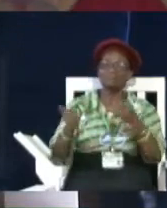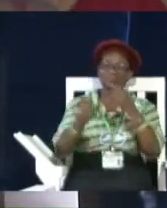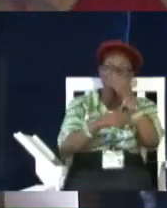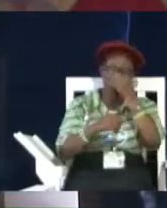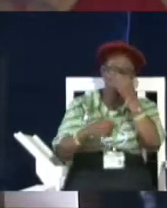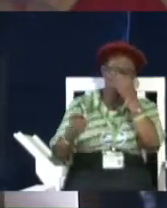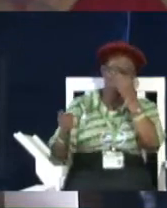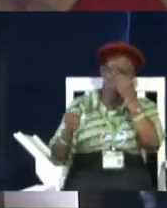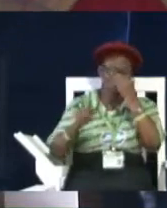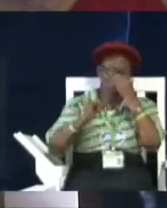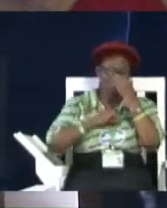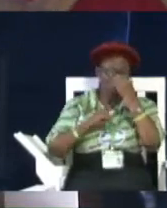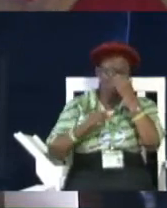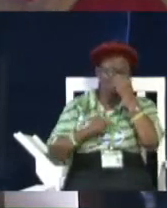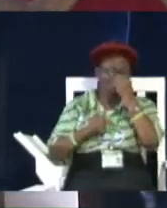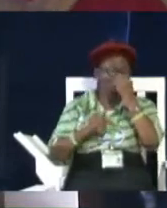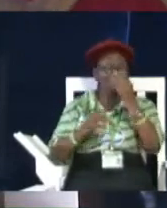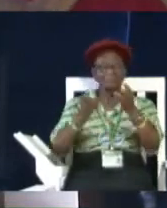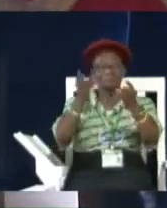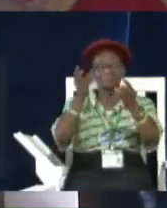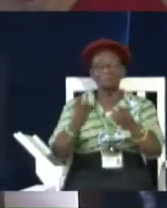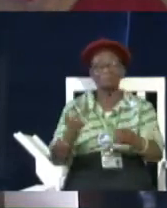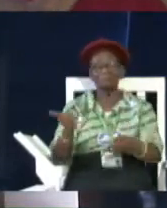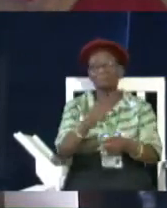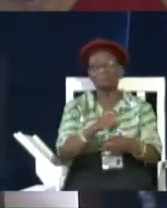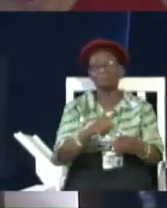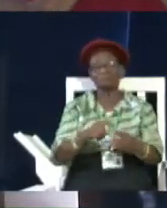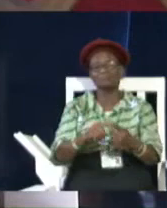I want you to make sure you pray tonight